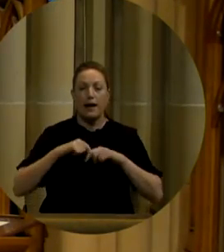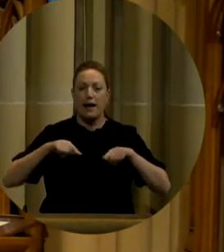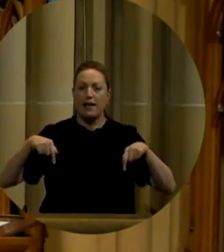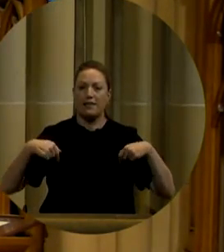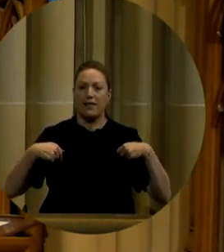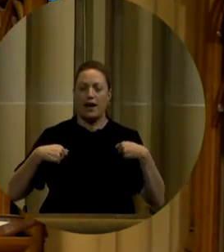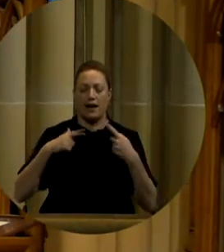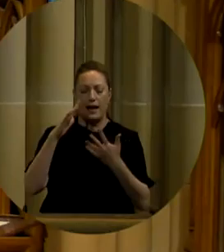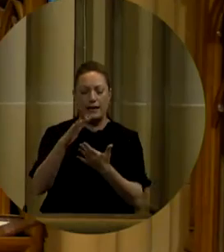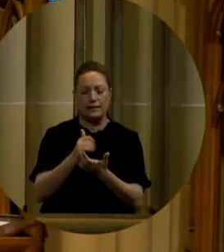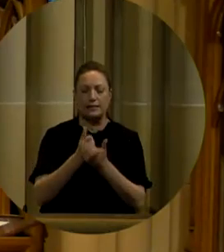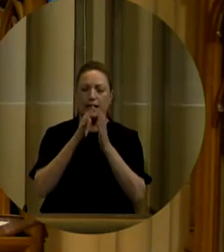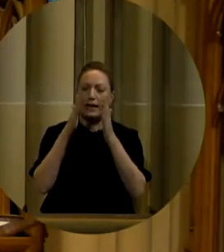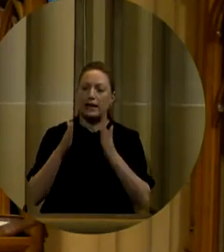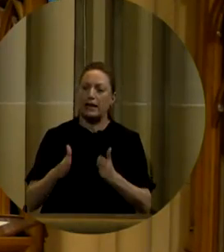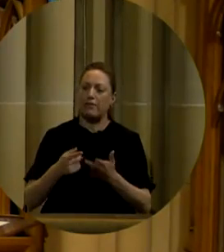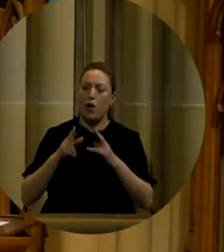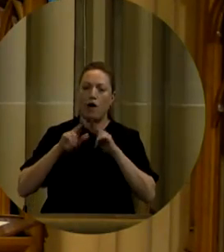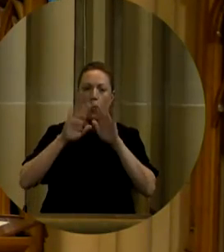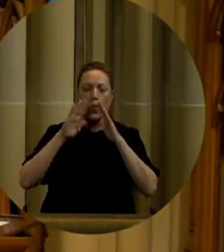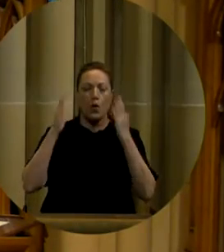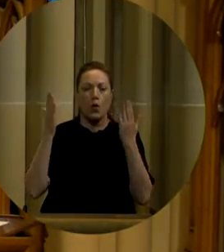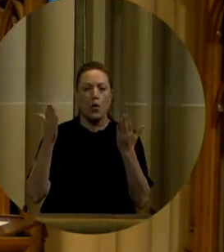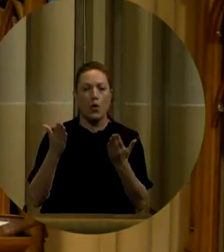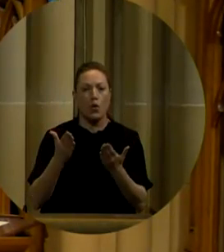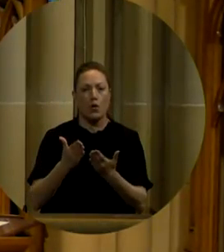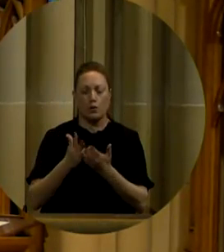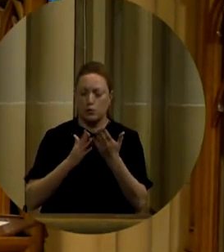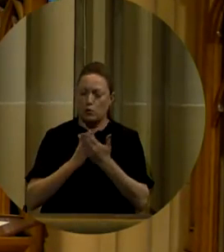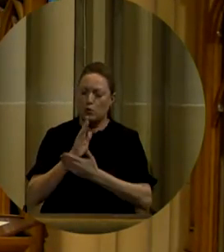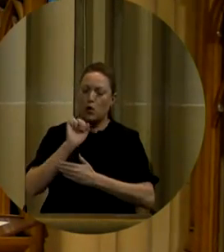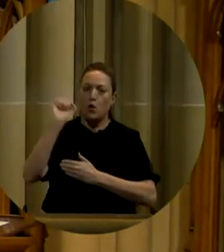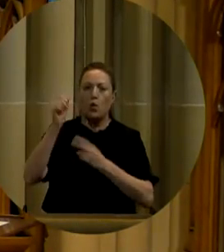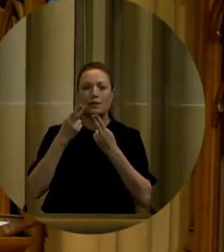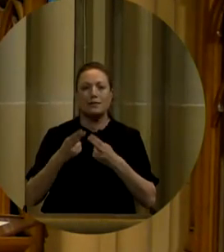the world, for by your cross and